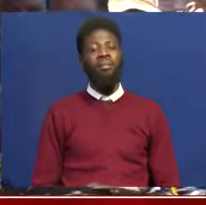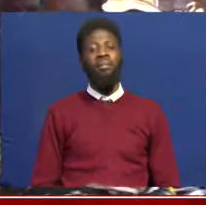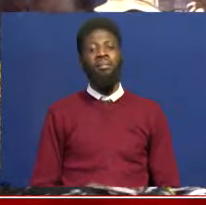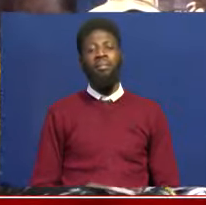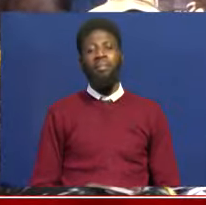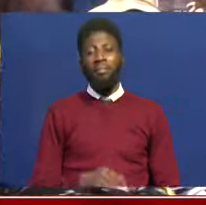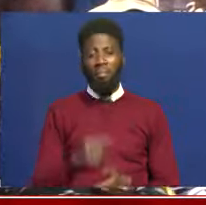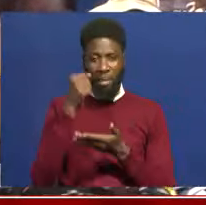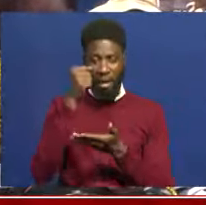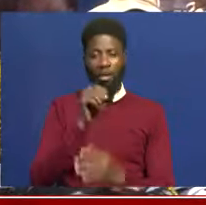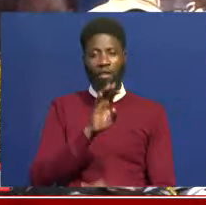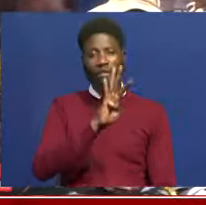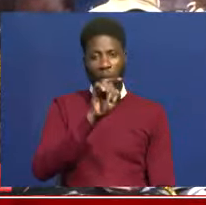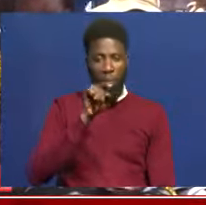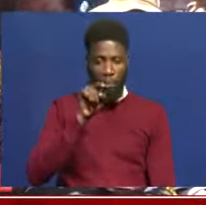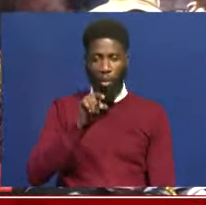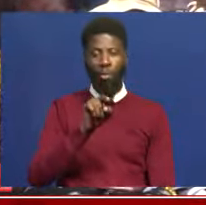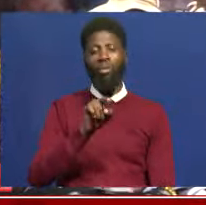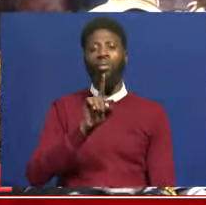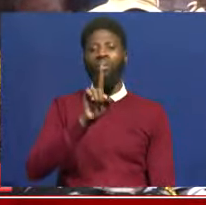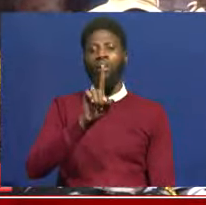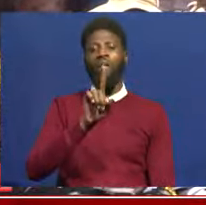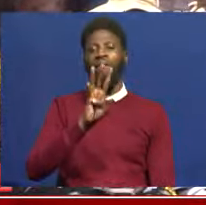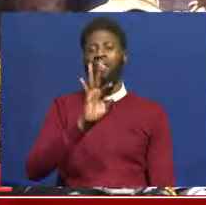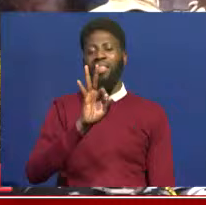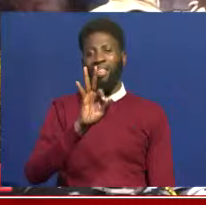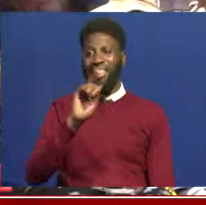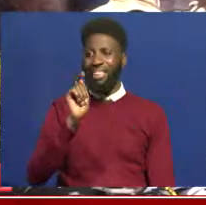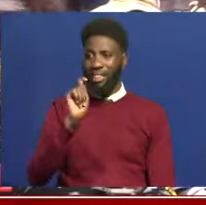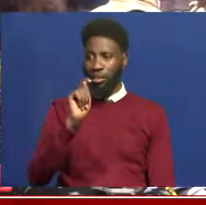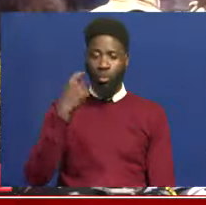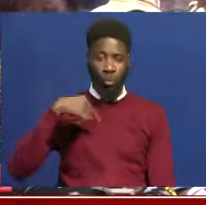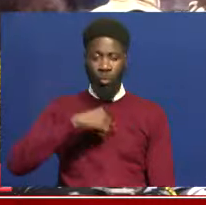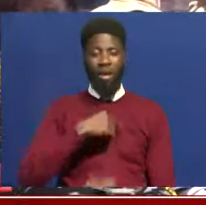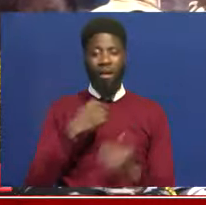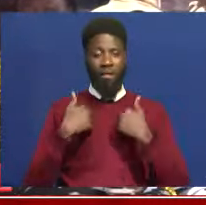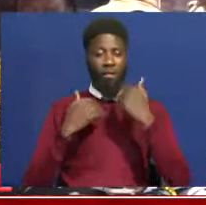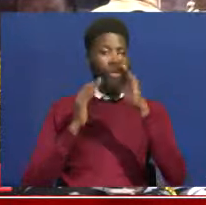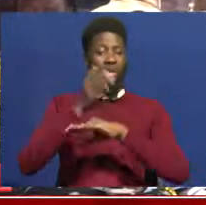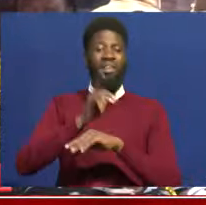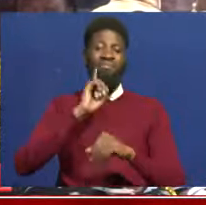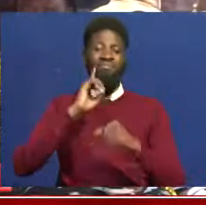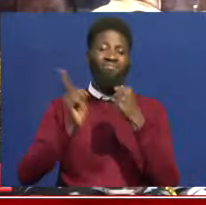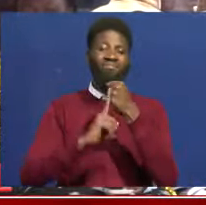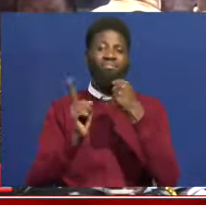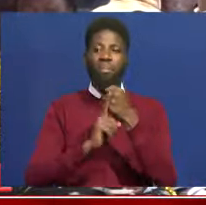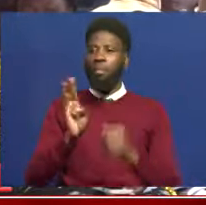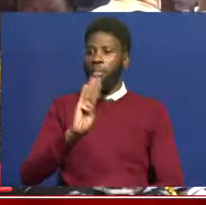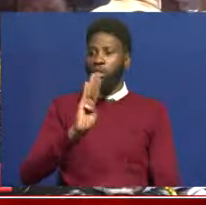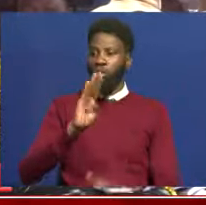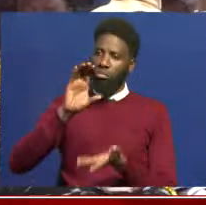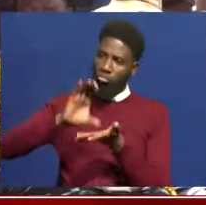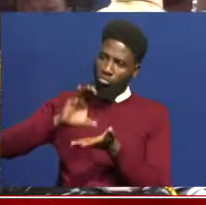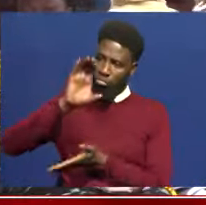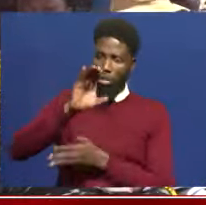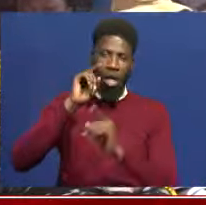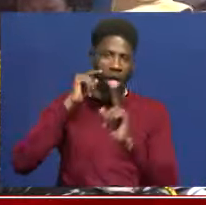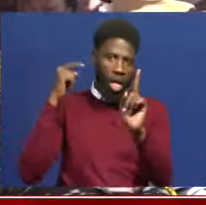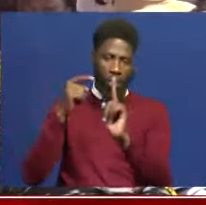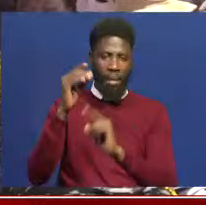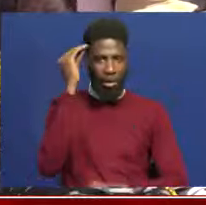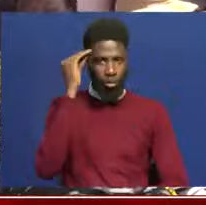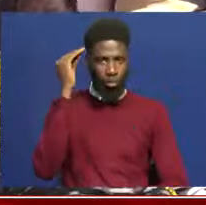4.143 trillion. Ile pesa tumeweka juu zaidi, over 600 billion shillings tumeweka kwa elimu ya watoto wa